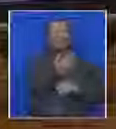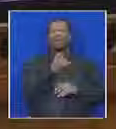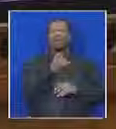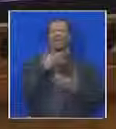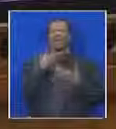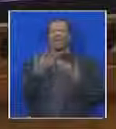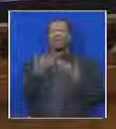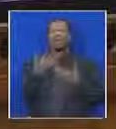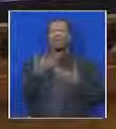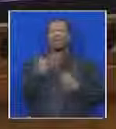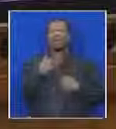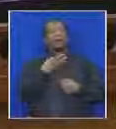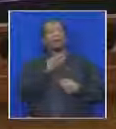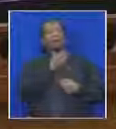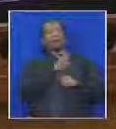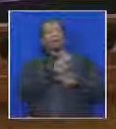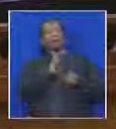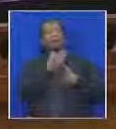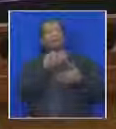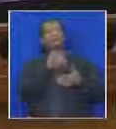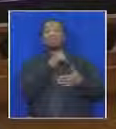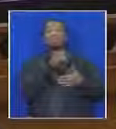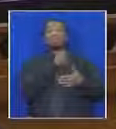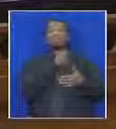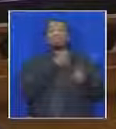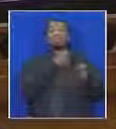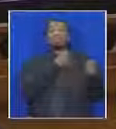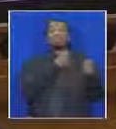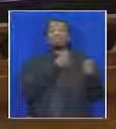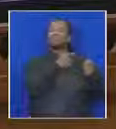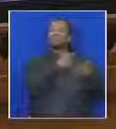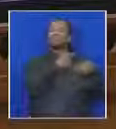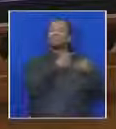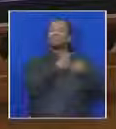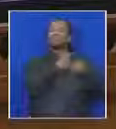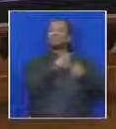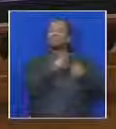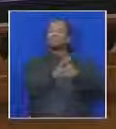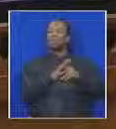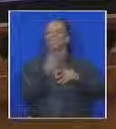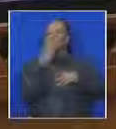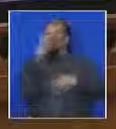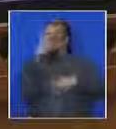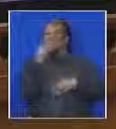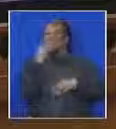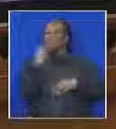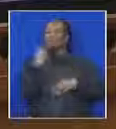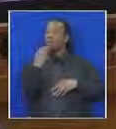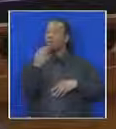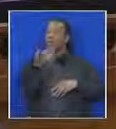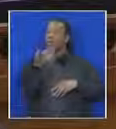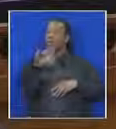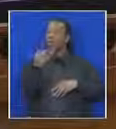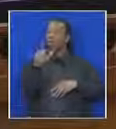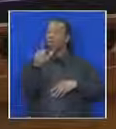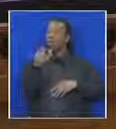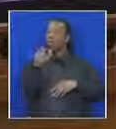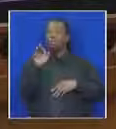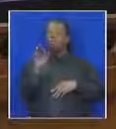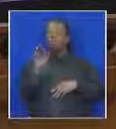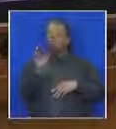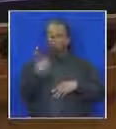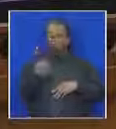on this side of the House is behaving like wolves, screaming in unison to defend one of